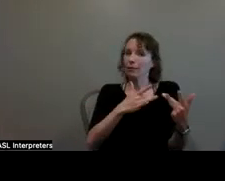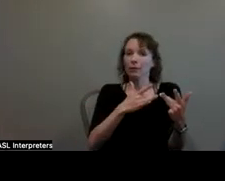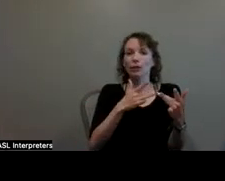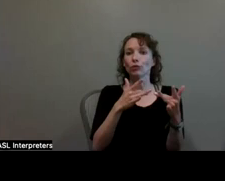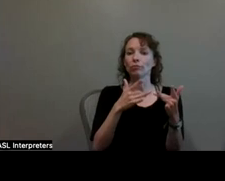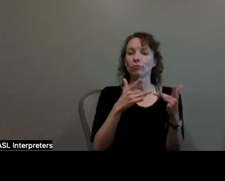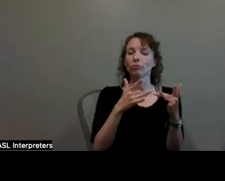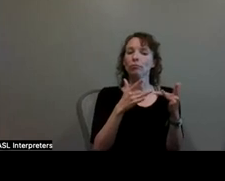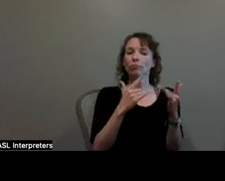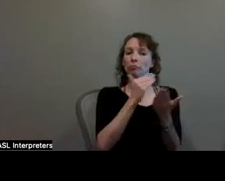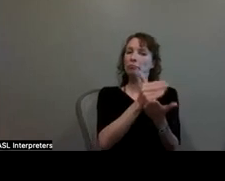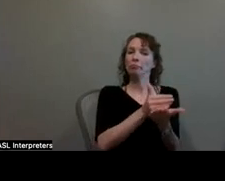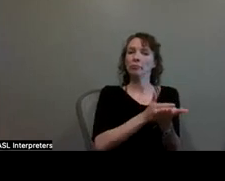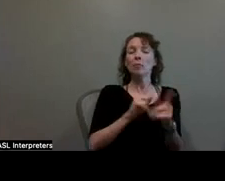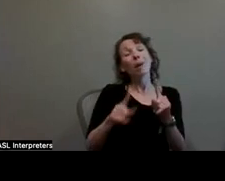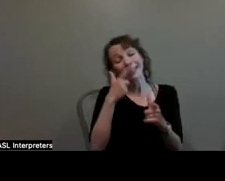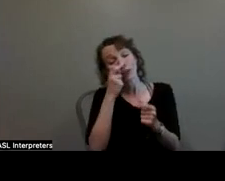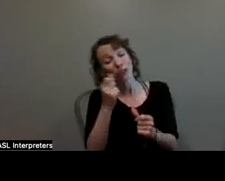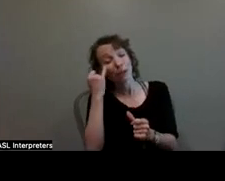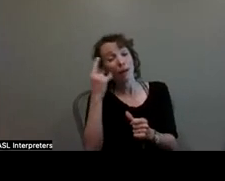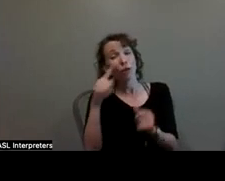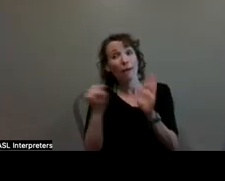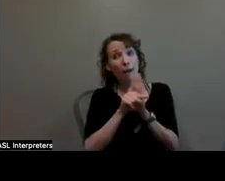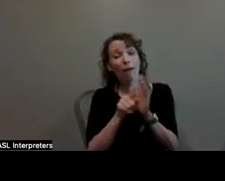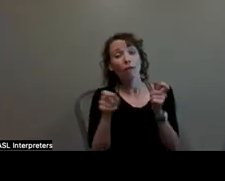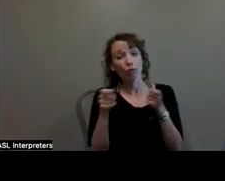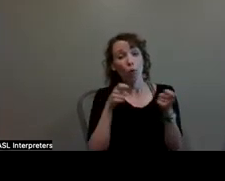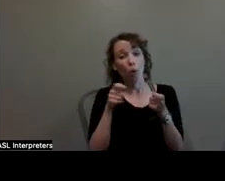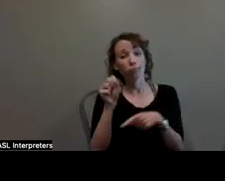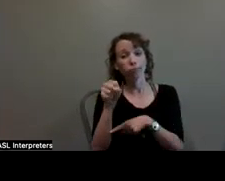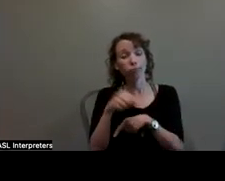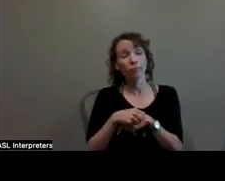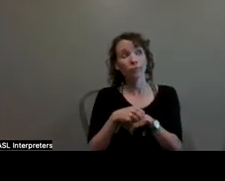control. Something that we have looked at is